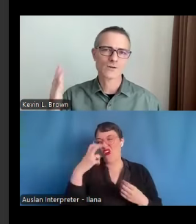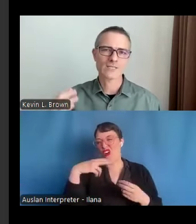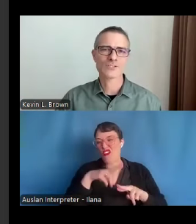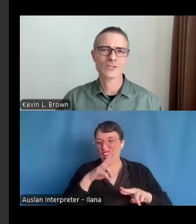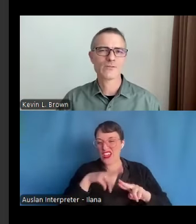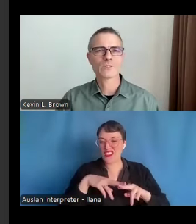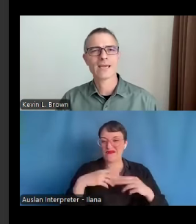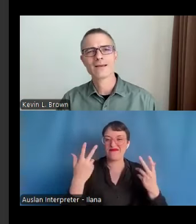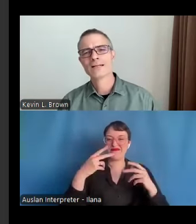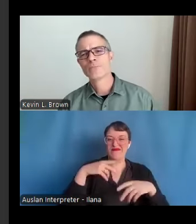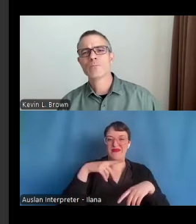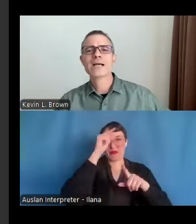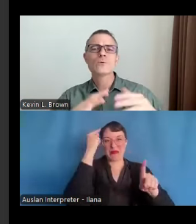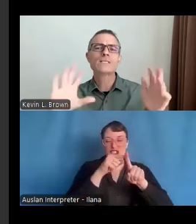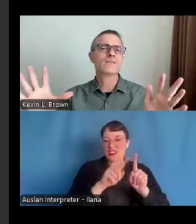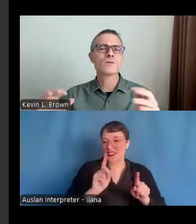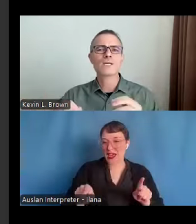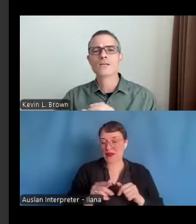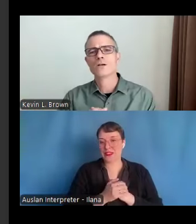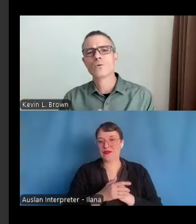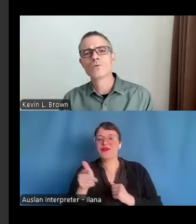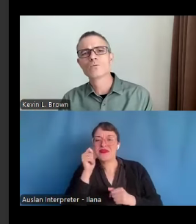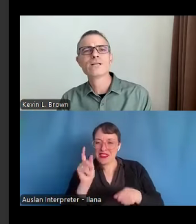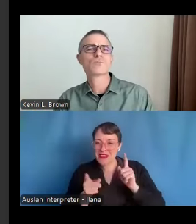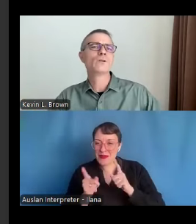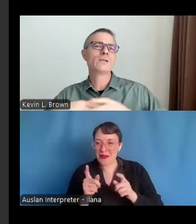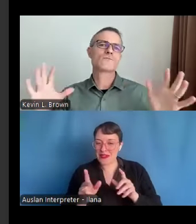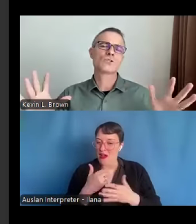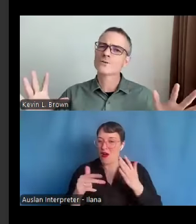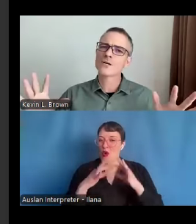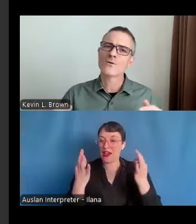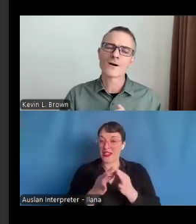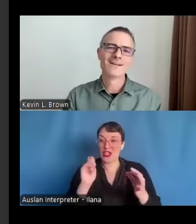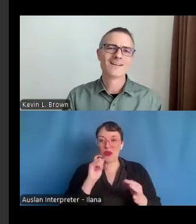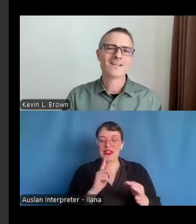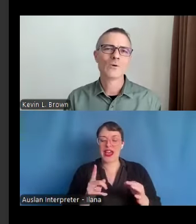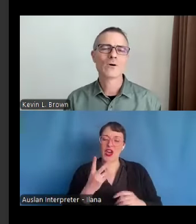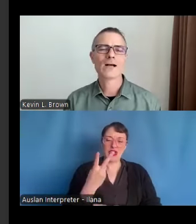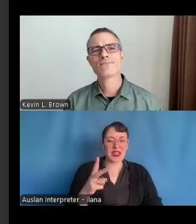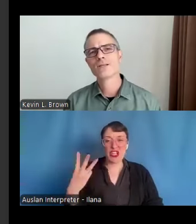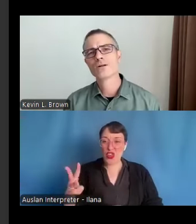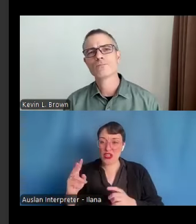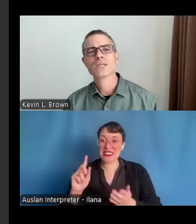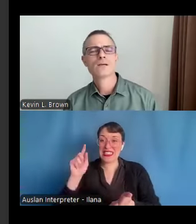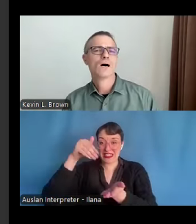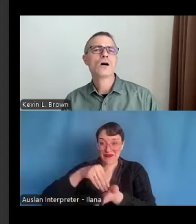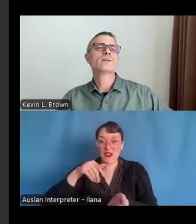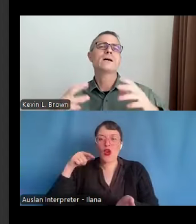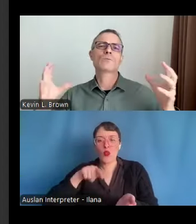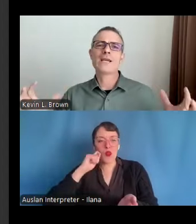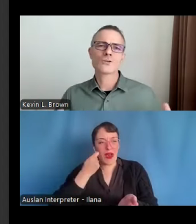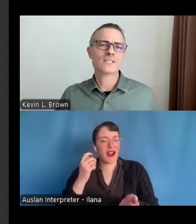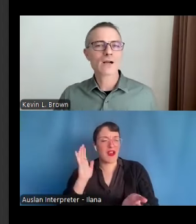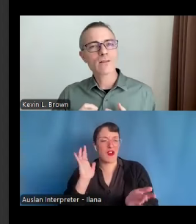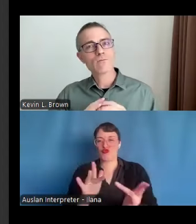arts organization and they'll say, you know, by 2030, you know, we will reach millions of children, or, you know, we will have, you know,